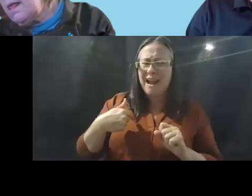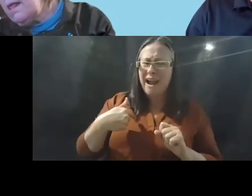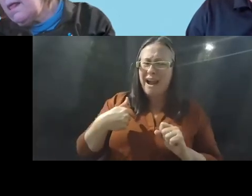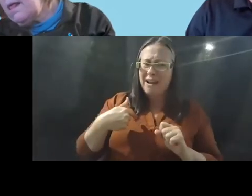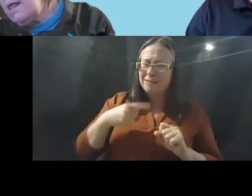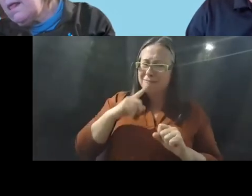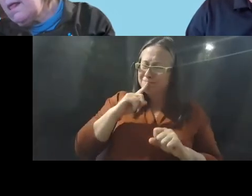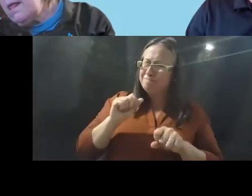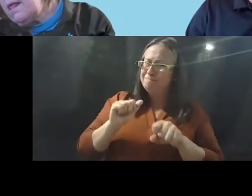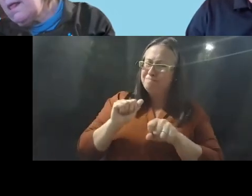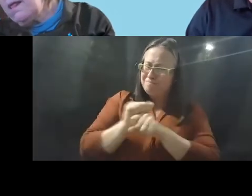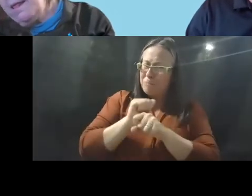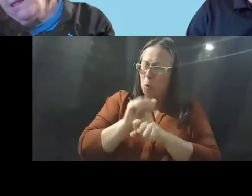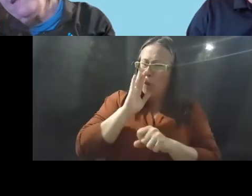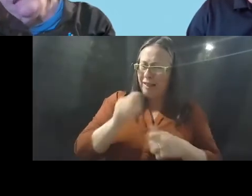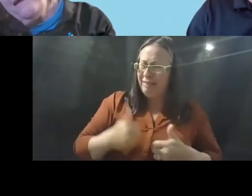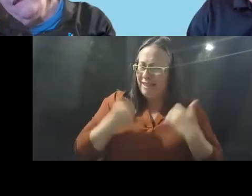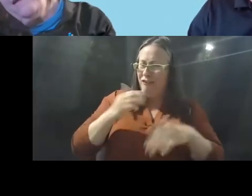totally blew his mind.